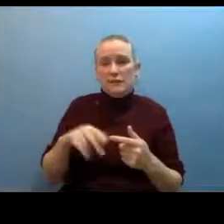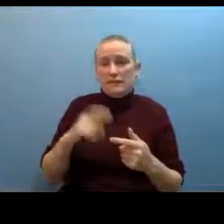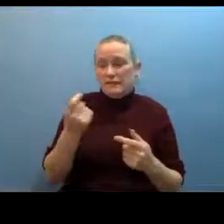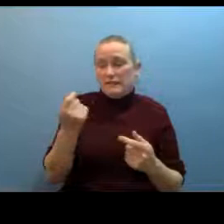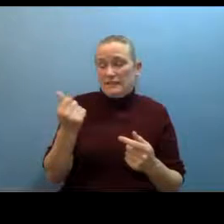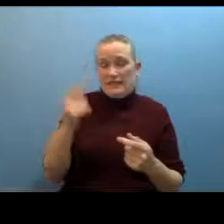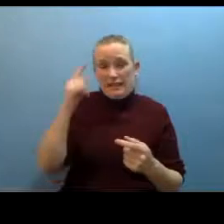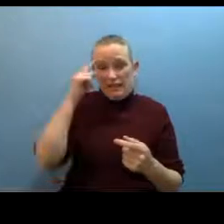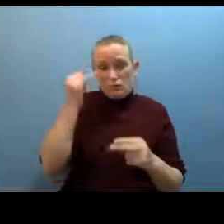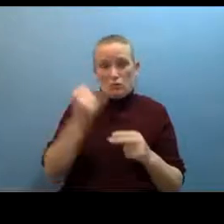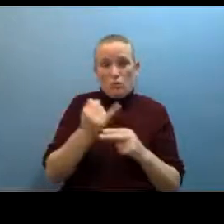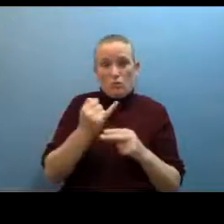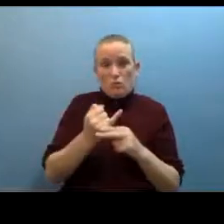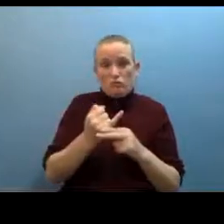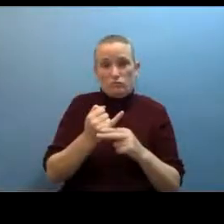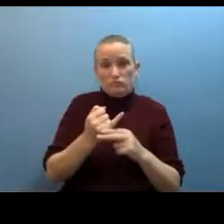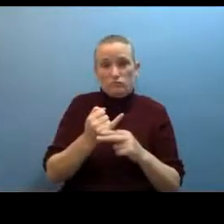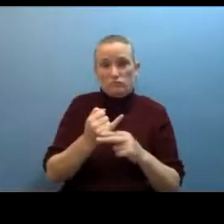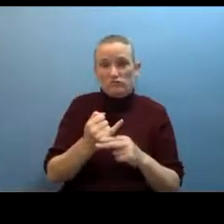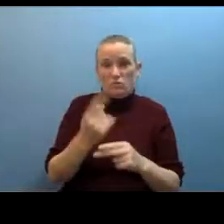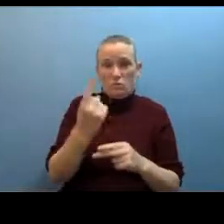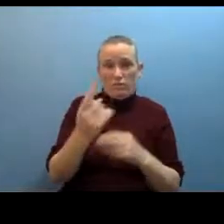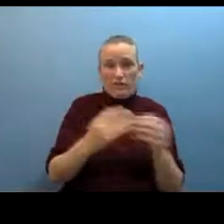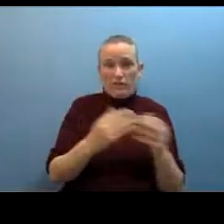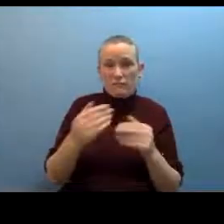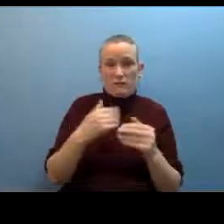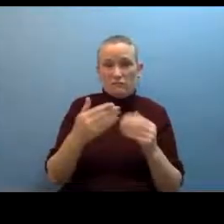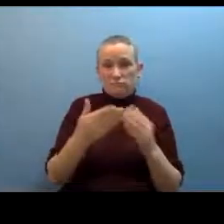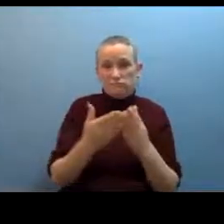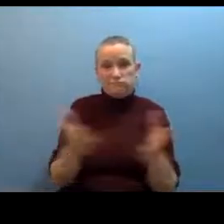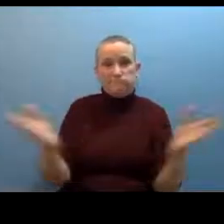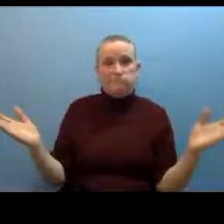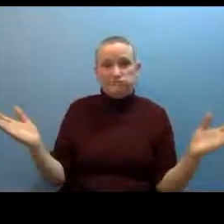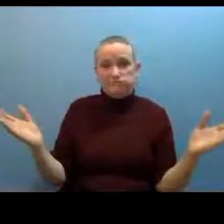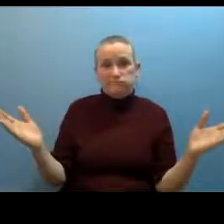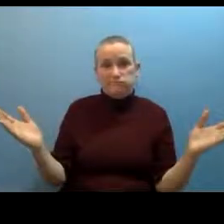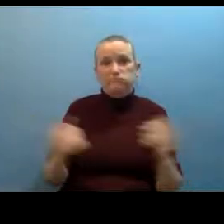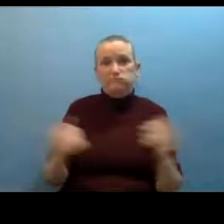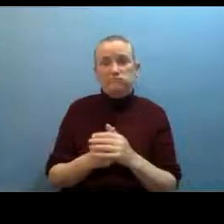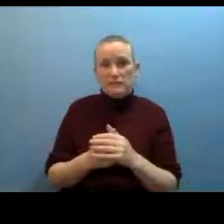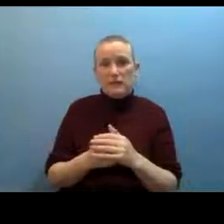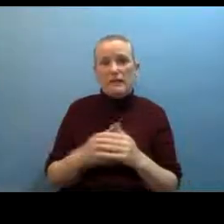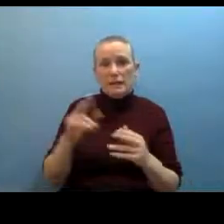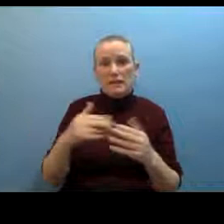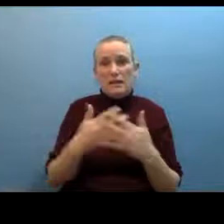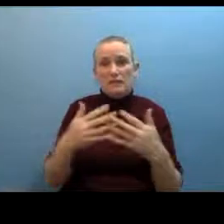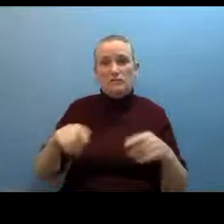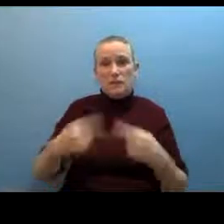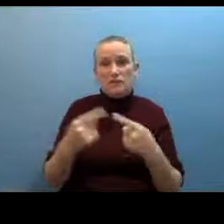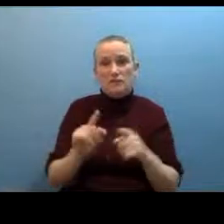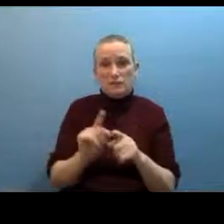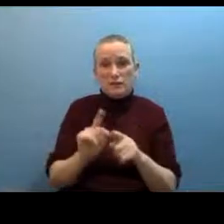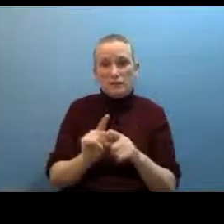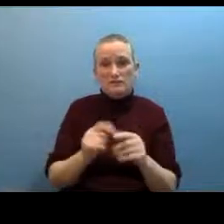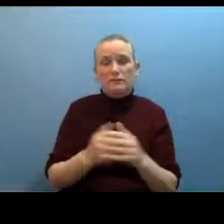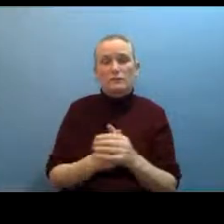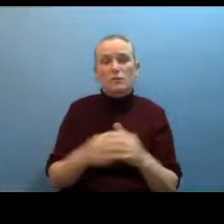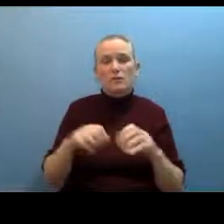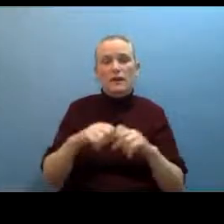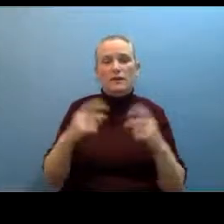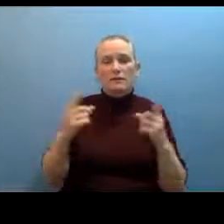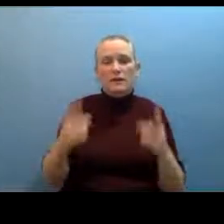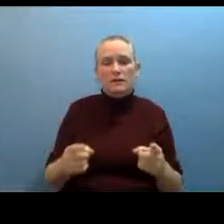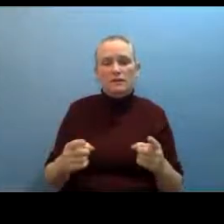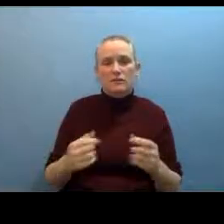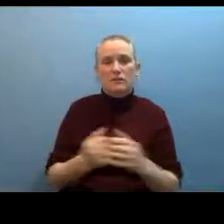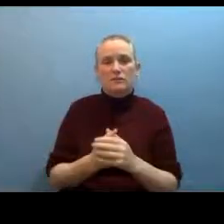but really it encompasses so many things, and because of that it can encompass so many challenges as well. So breaking it down, is it the